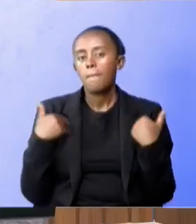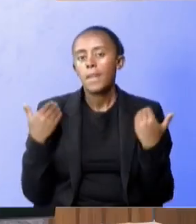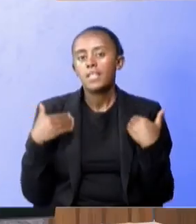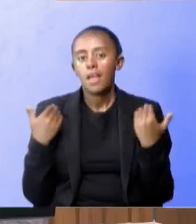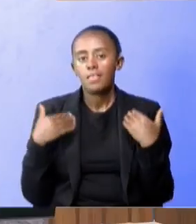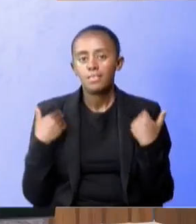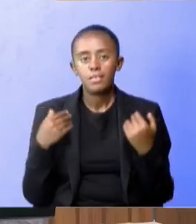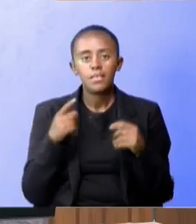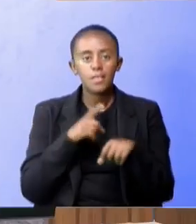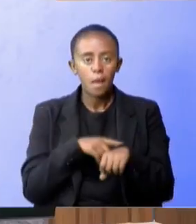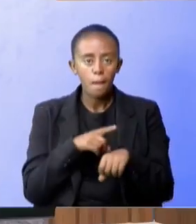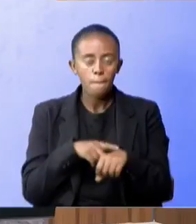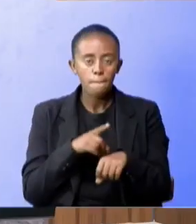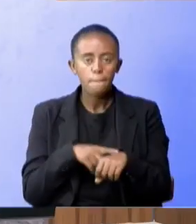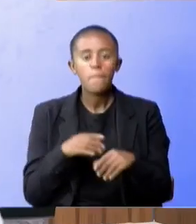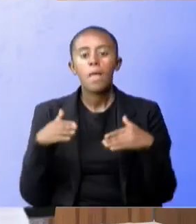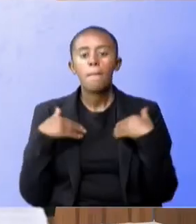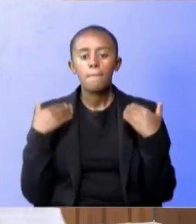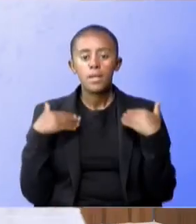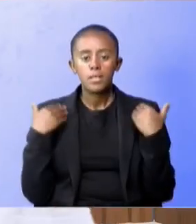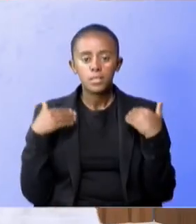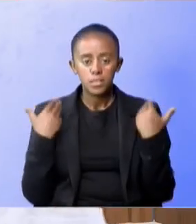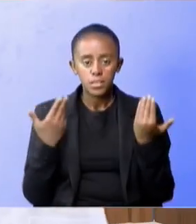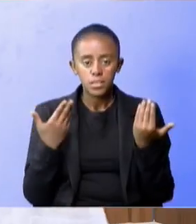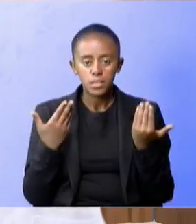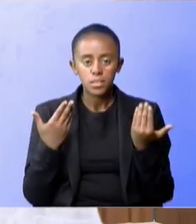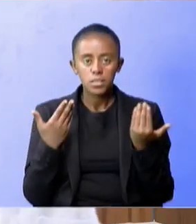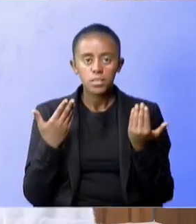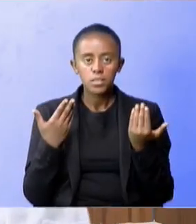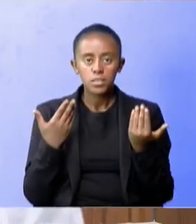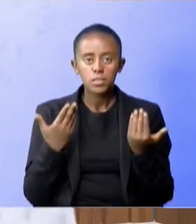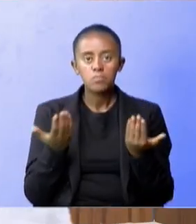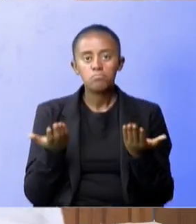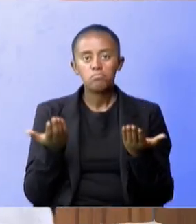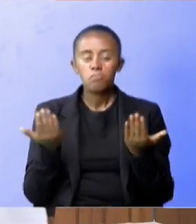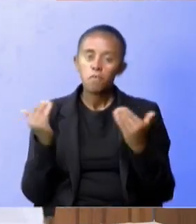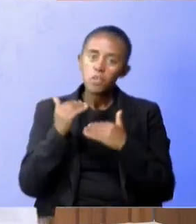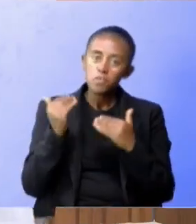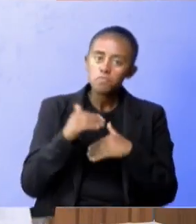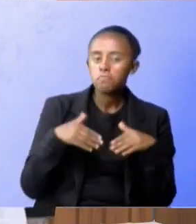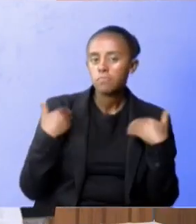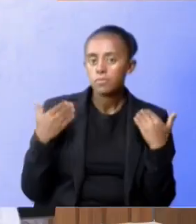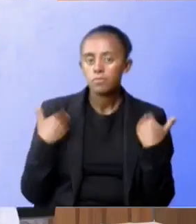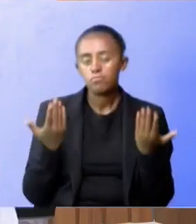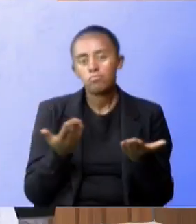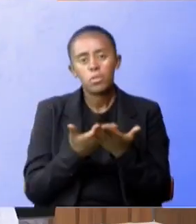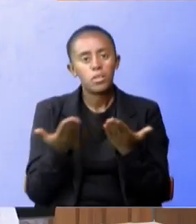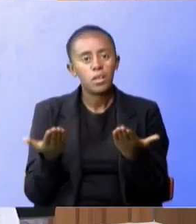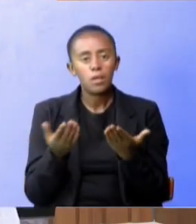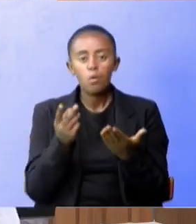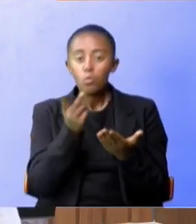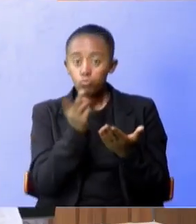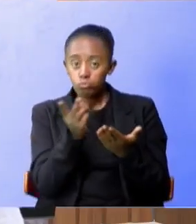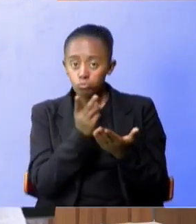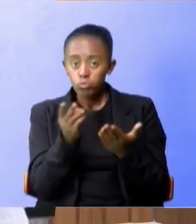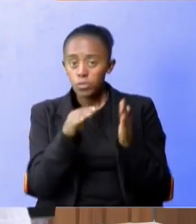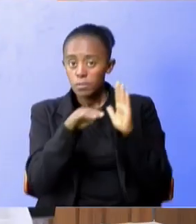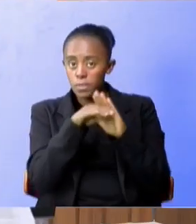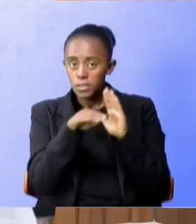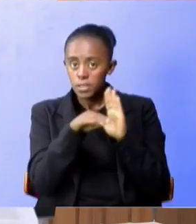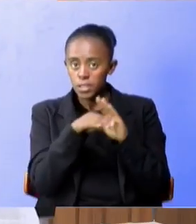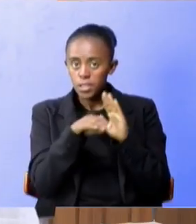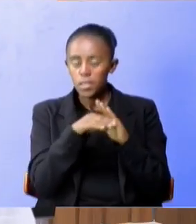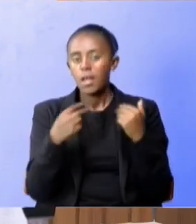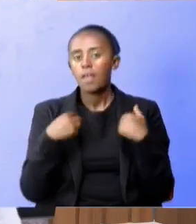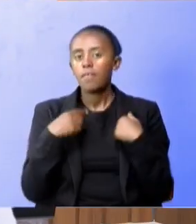pleasant time, or a pleasant, it could be afternoon, a pleasant thing. But both of them represent